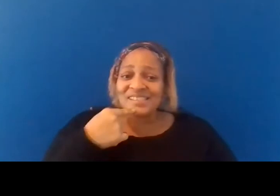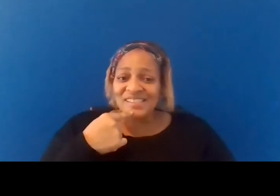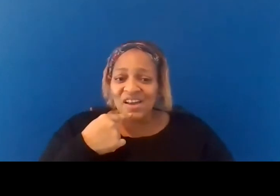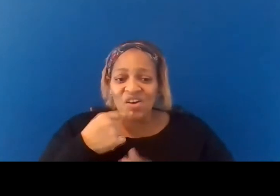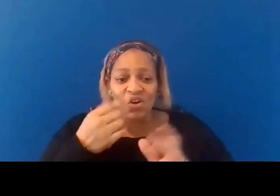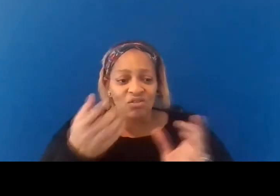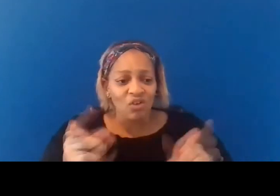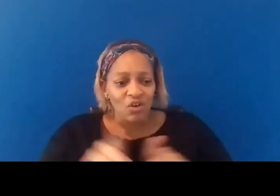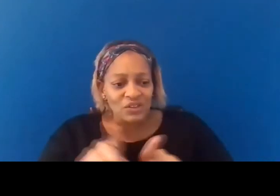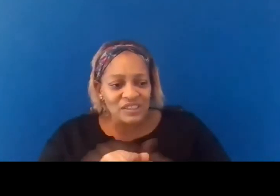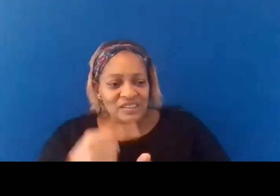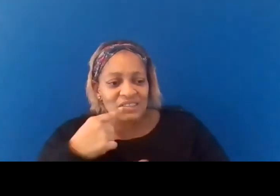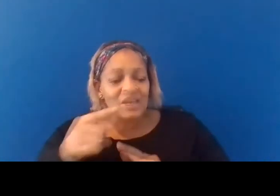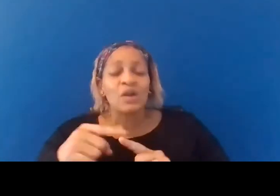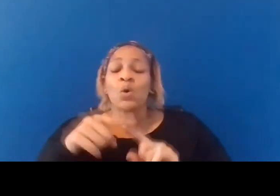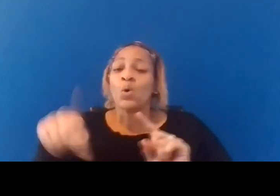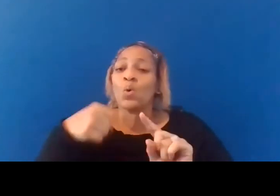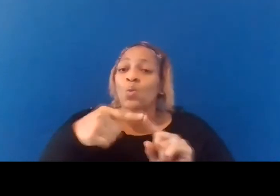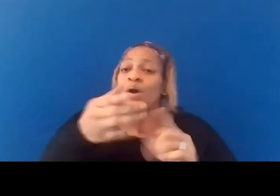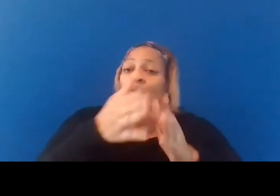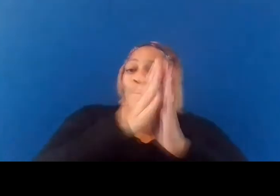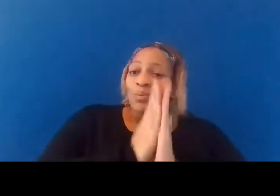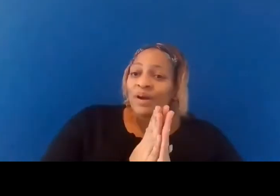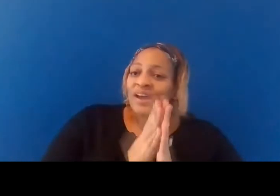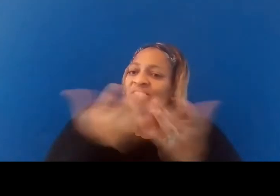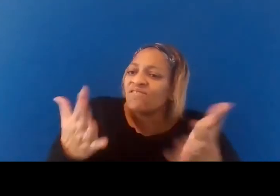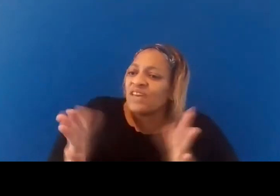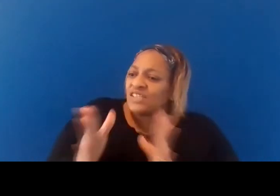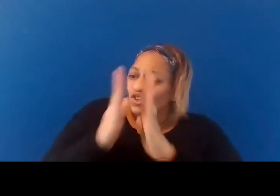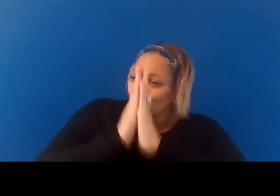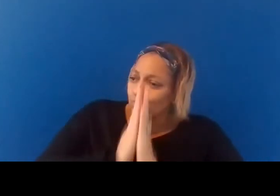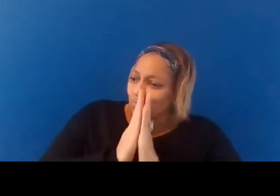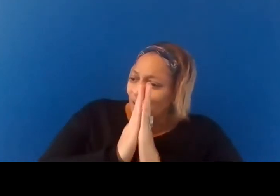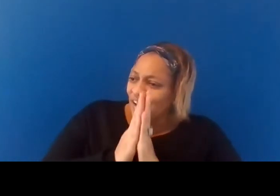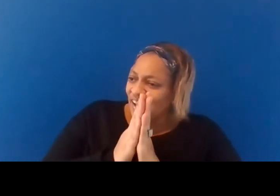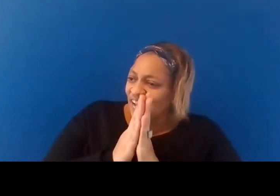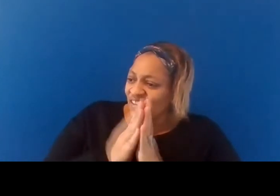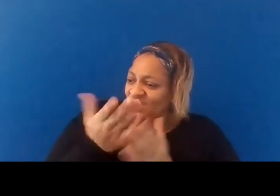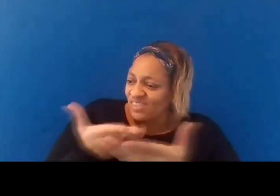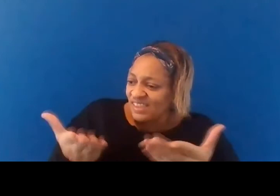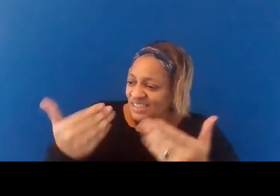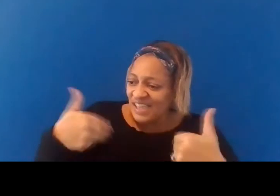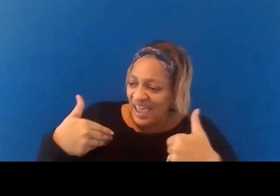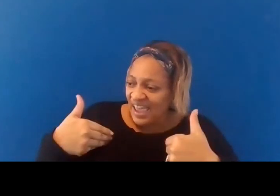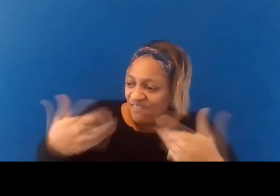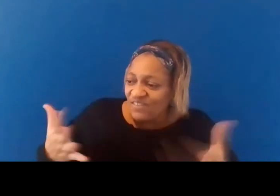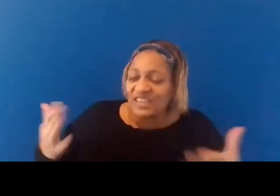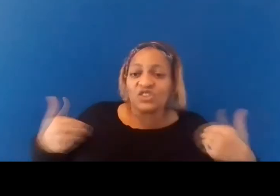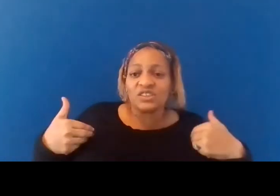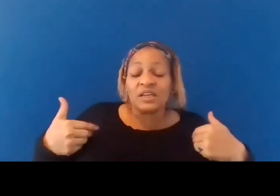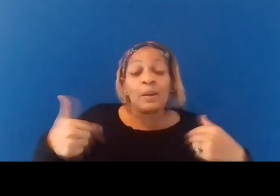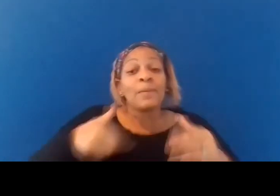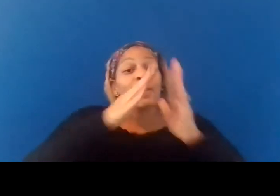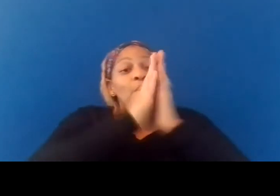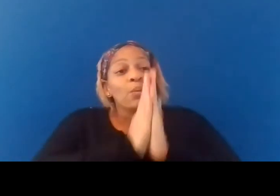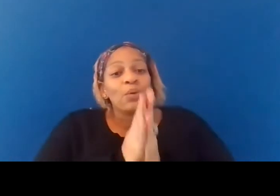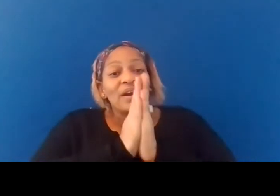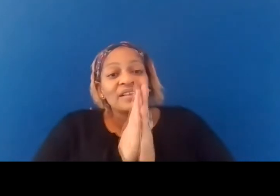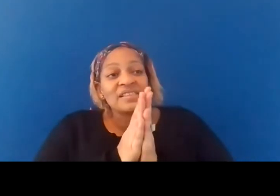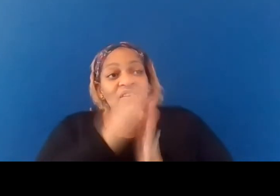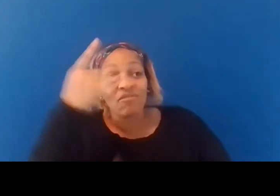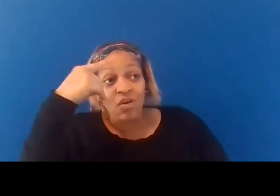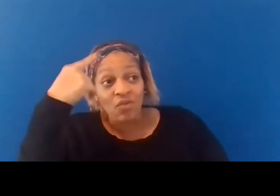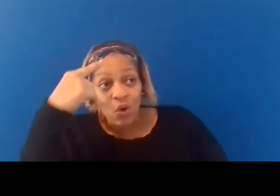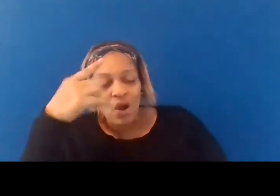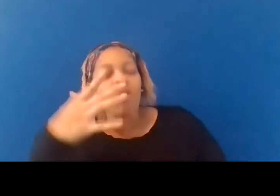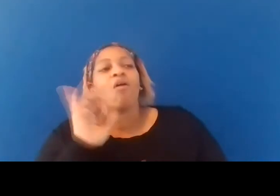when praying, pray as if you already have the thing you're praying for. And if I'm praying for it, then I'm clearly not asking